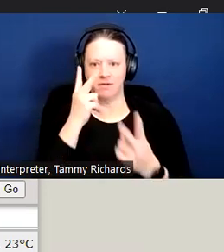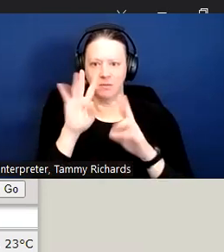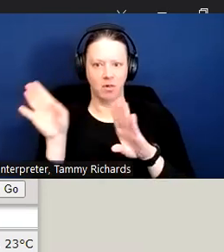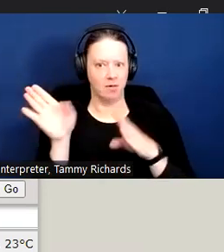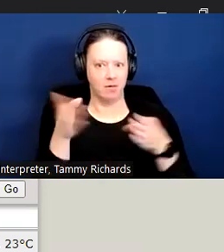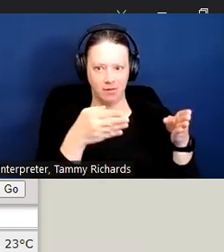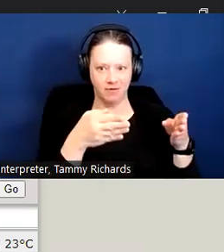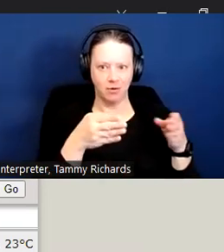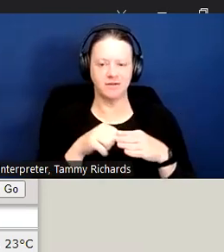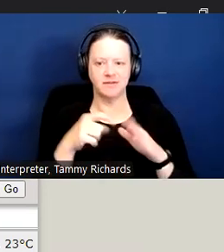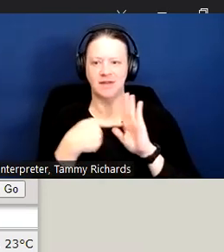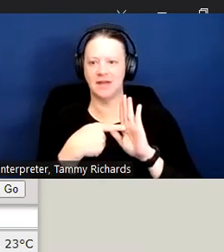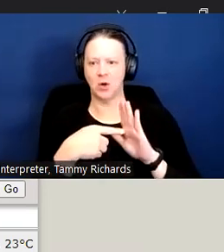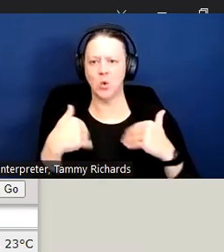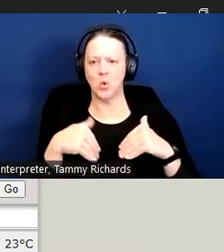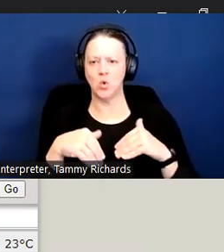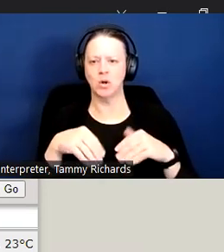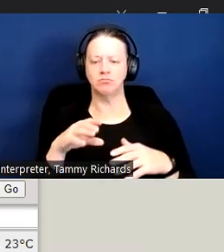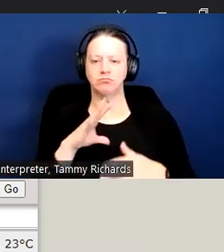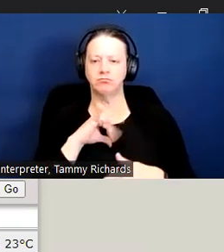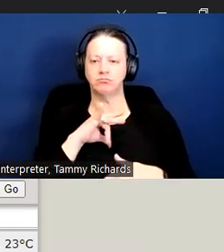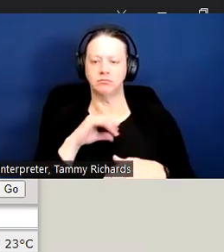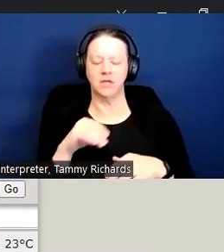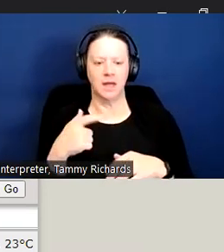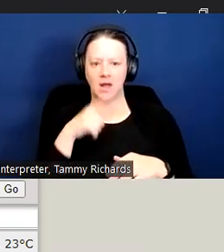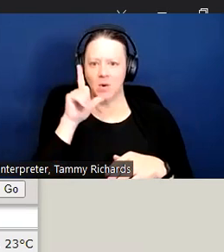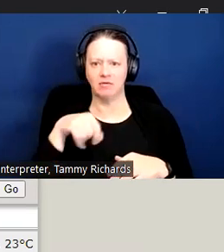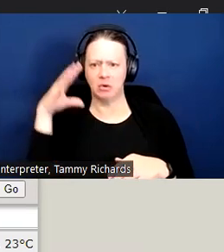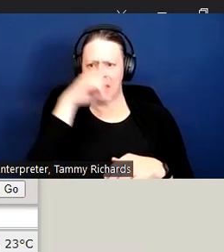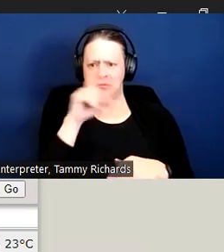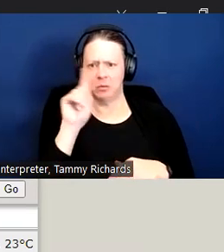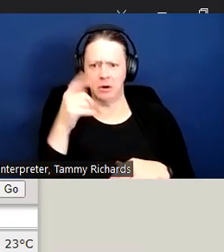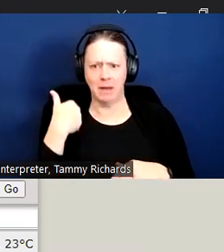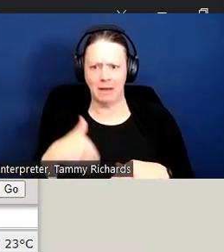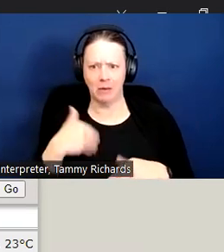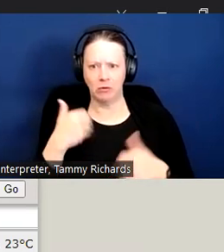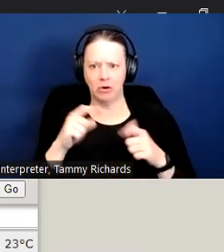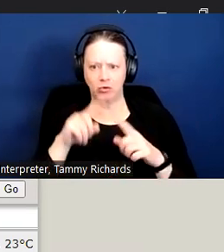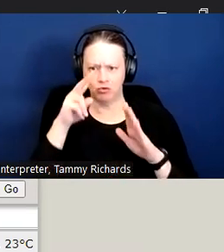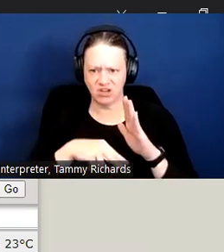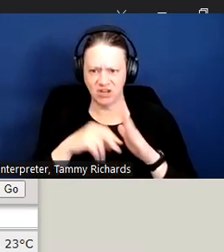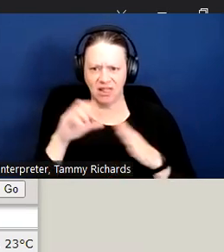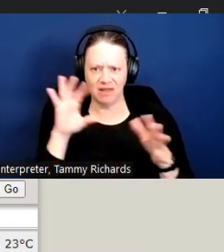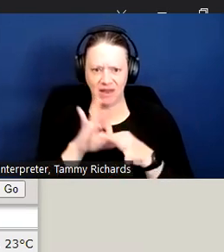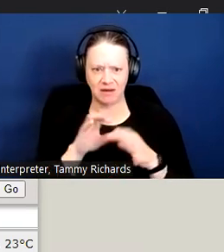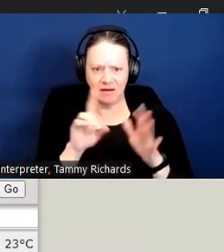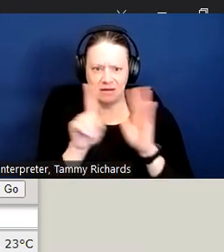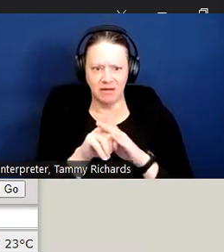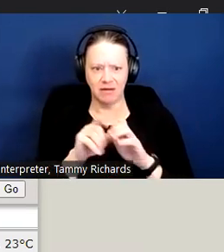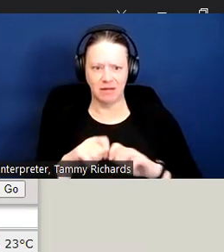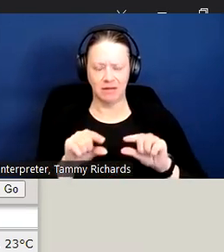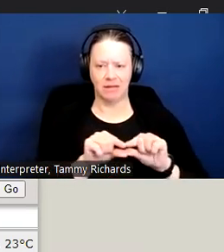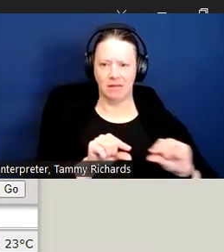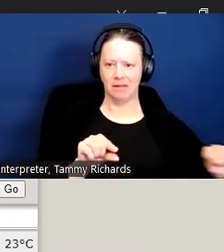indicator shines because I don't have to guess where I am or don't have to try and read that link that appears in the bottom left corner of